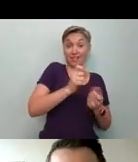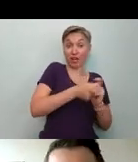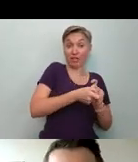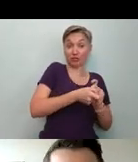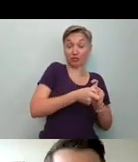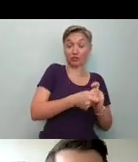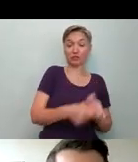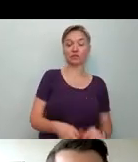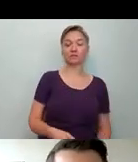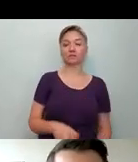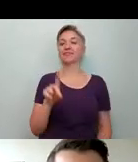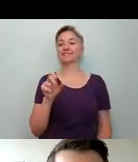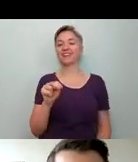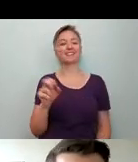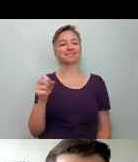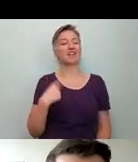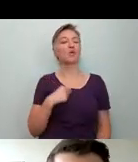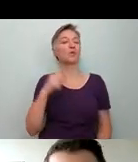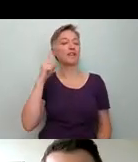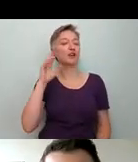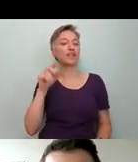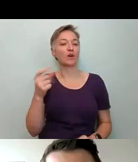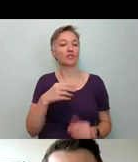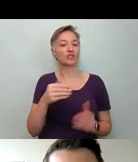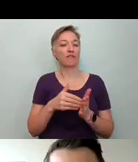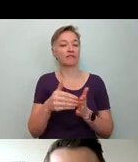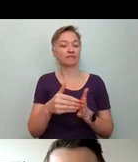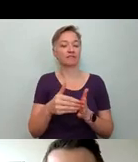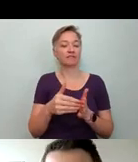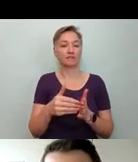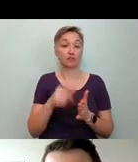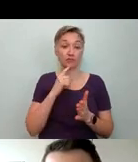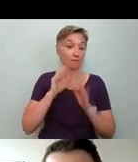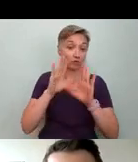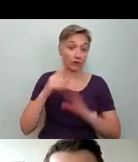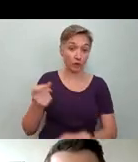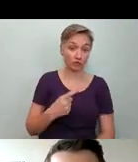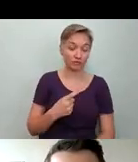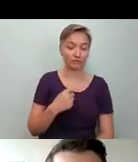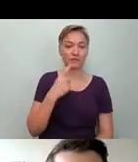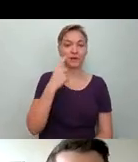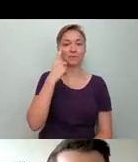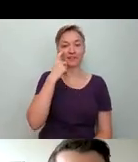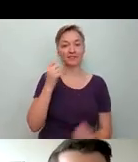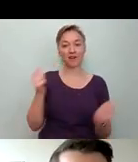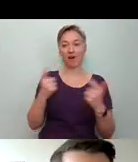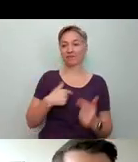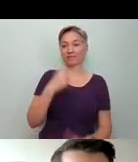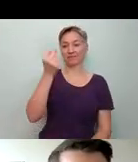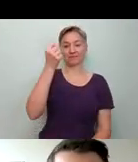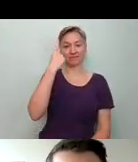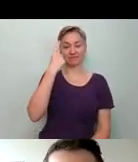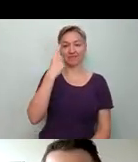Thanks, Sam. So we get this question a lot, and it's a great question because I think ultimately we all understand that over time, people's